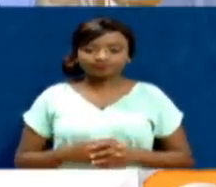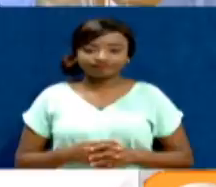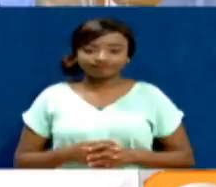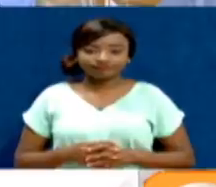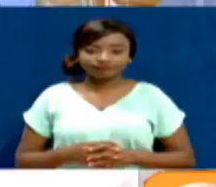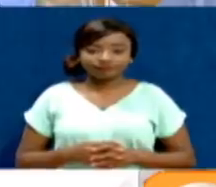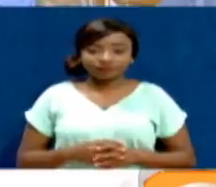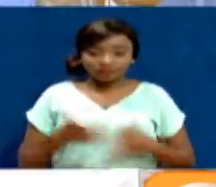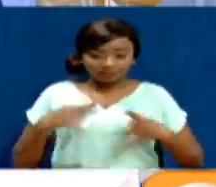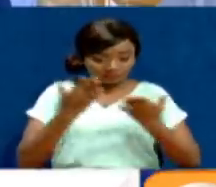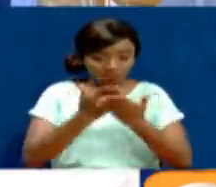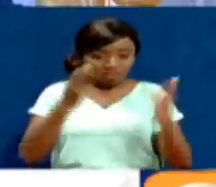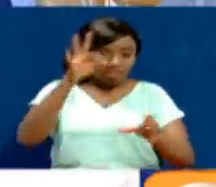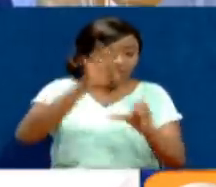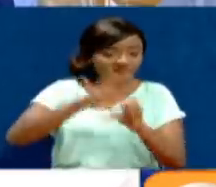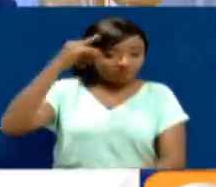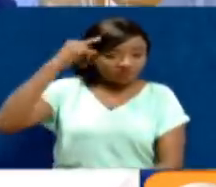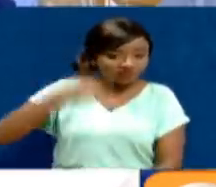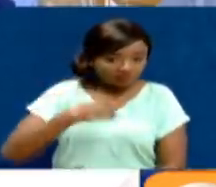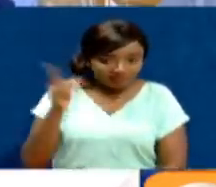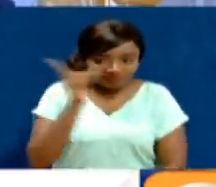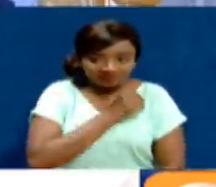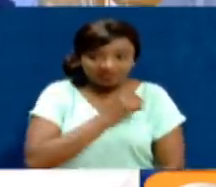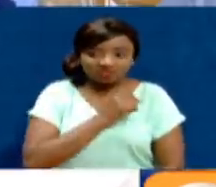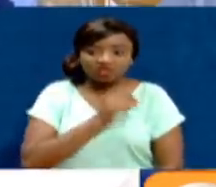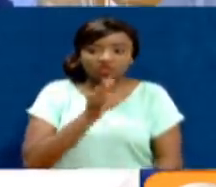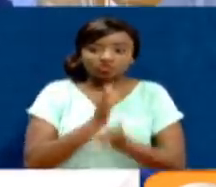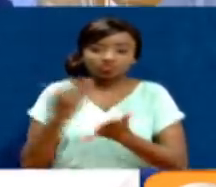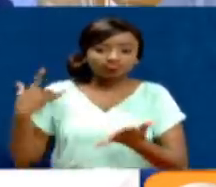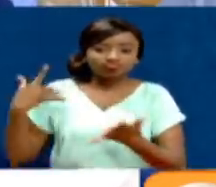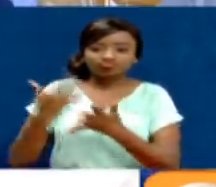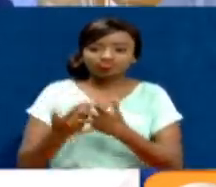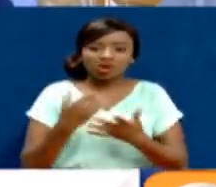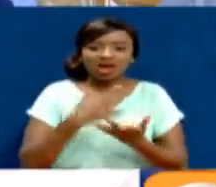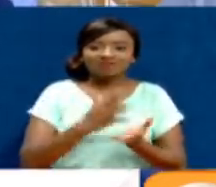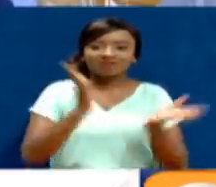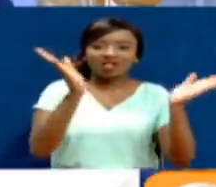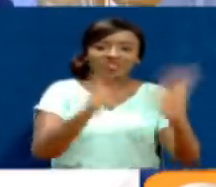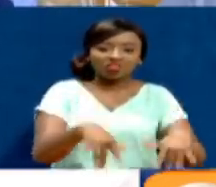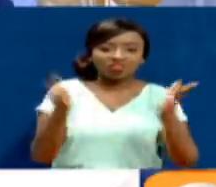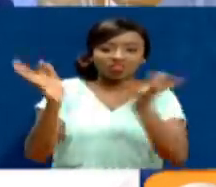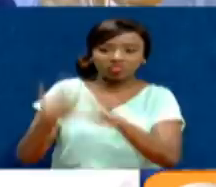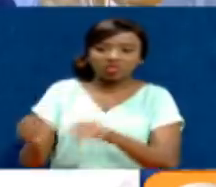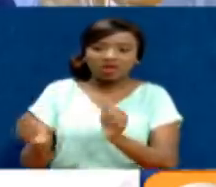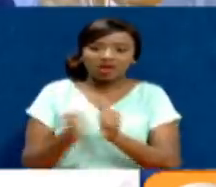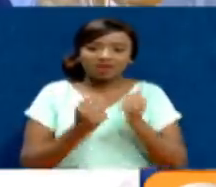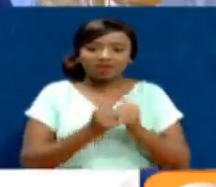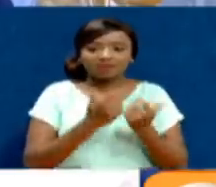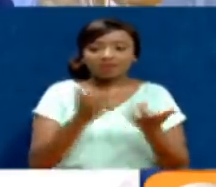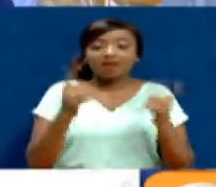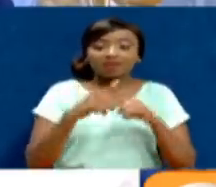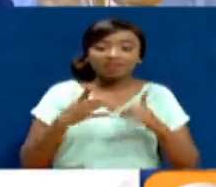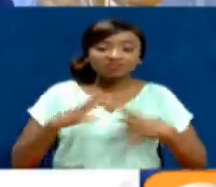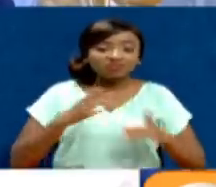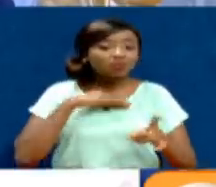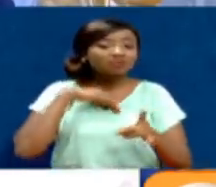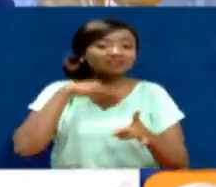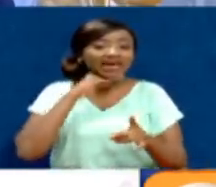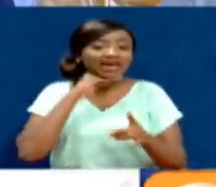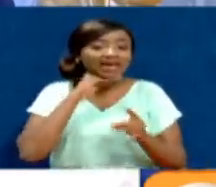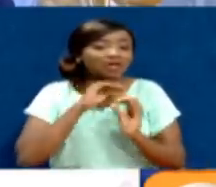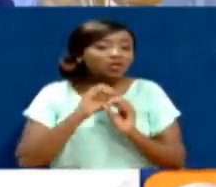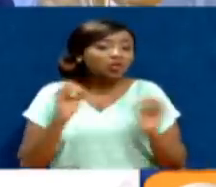voted for me, Jeff. We've been having demolitions in Nairobi City County Government. Lakini hatuja kuwa na vifo.